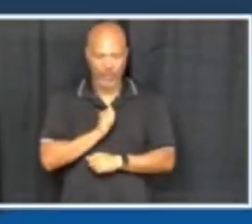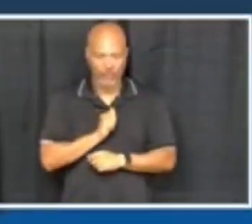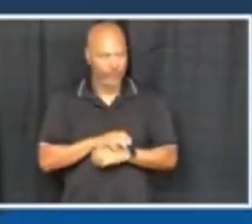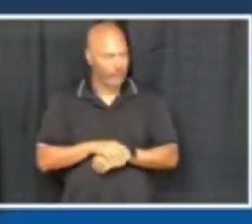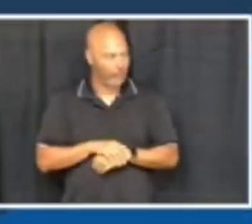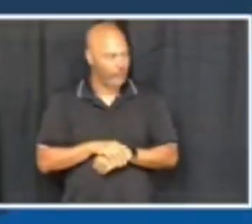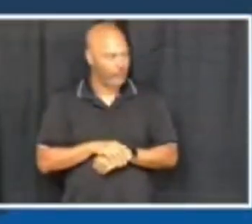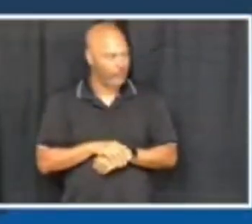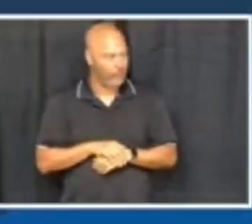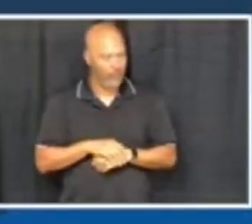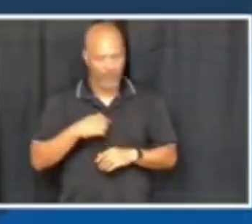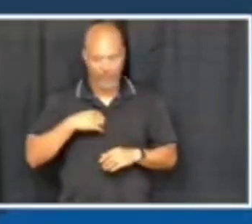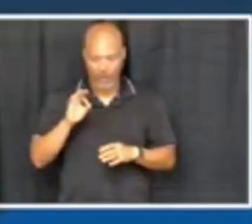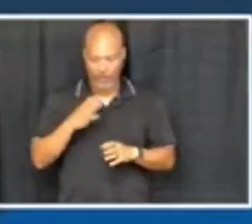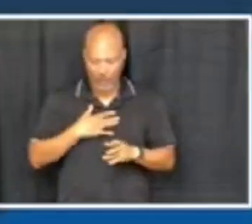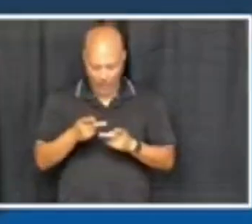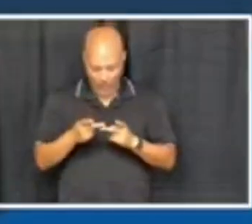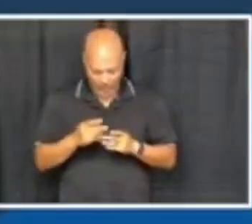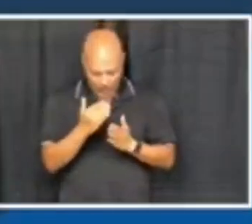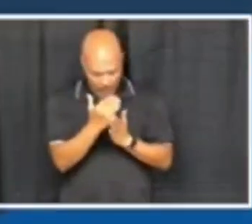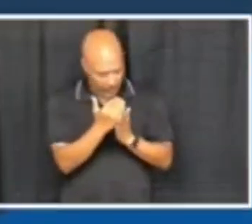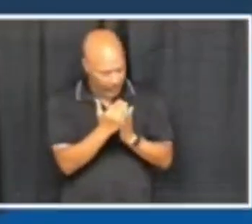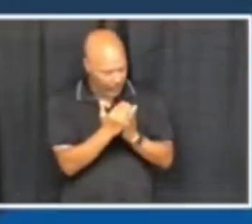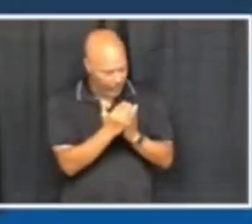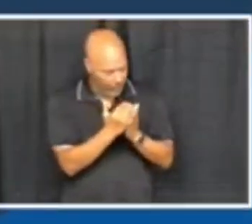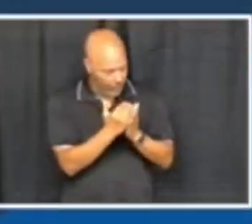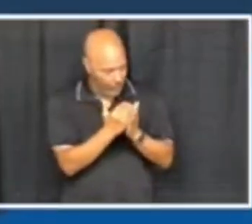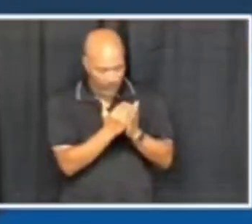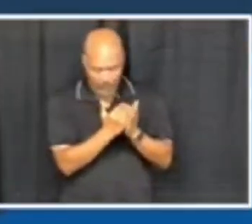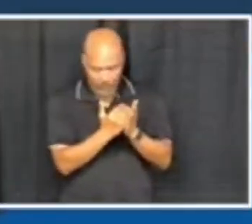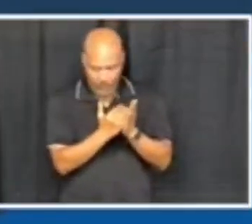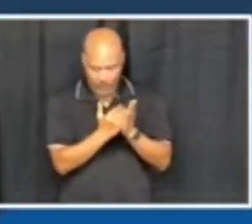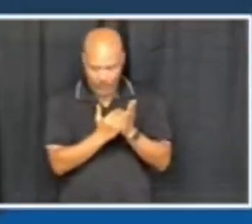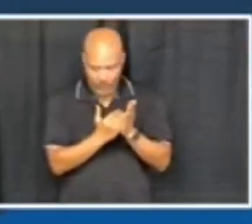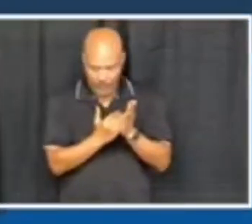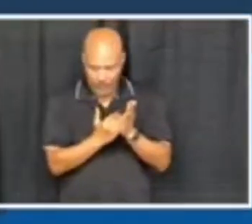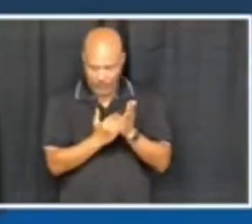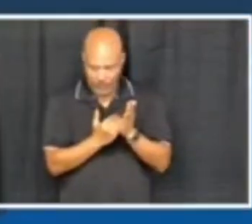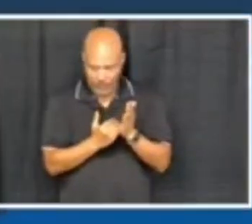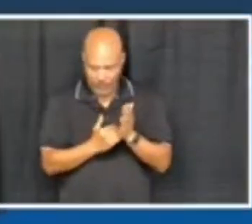Let me get my place here. Yeah, keep finding your heat.